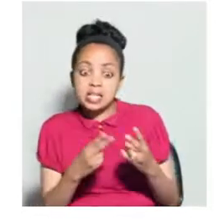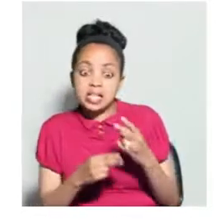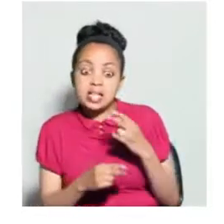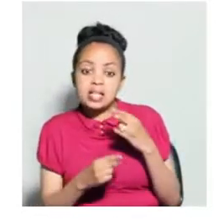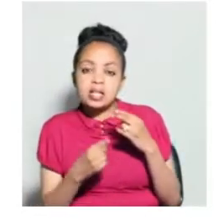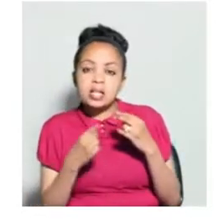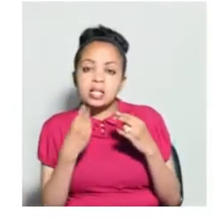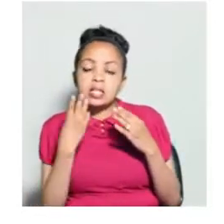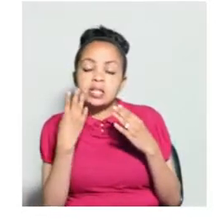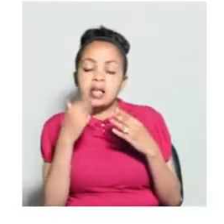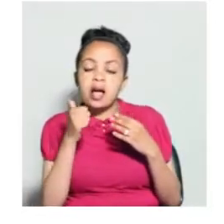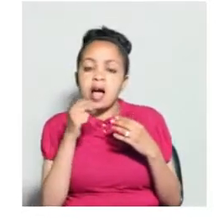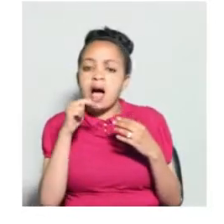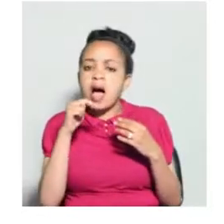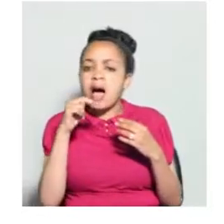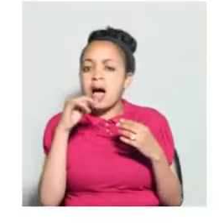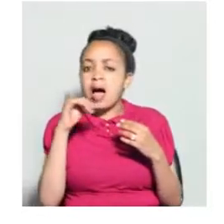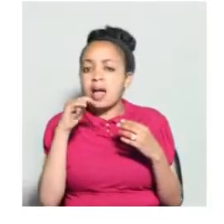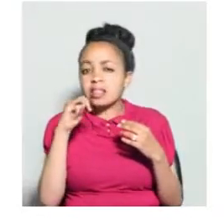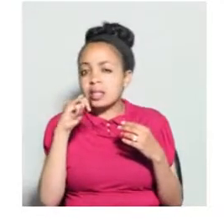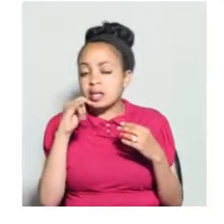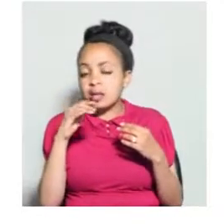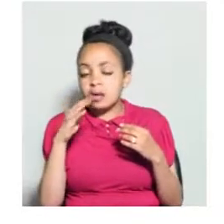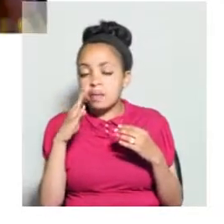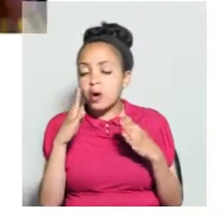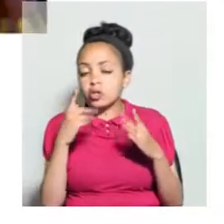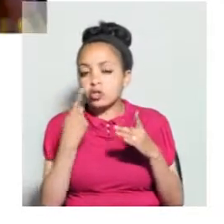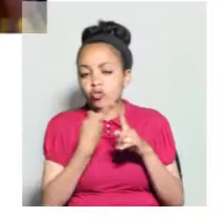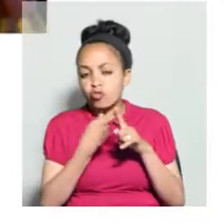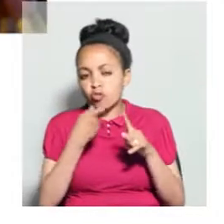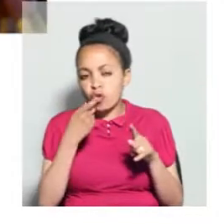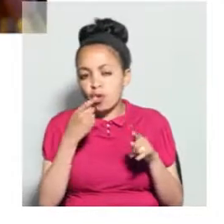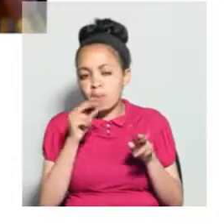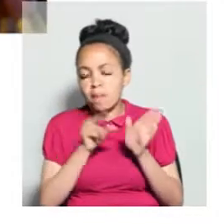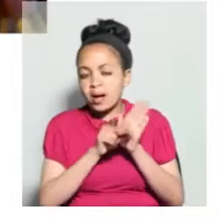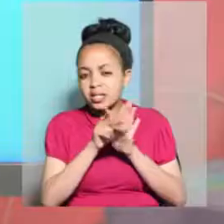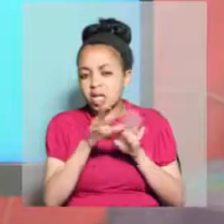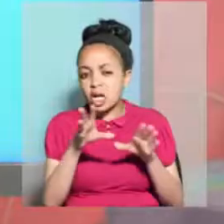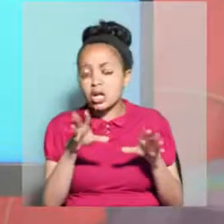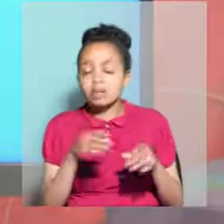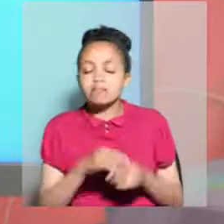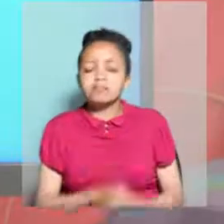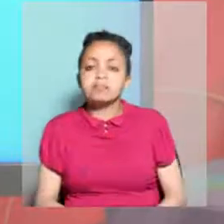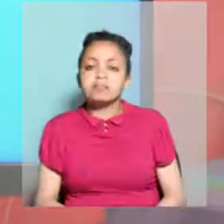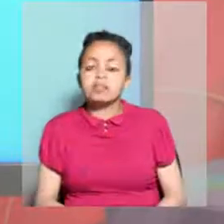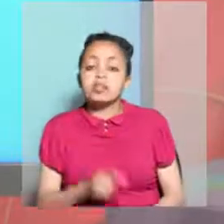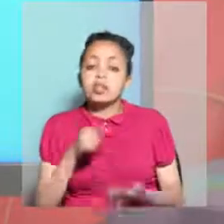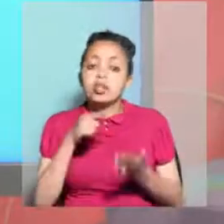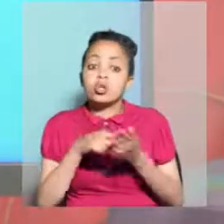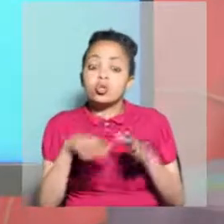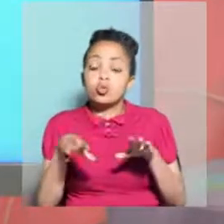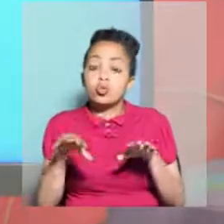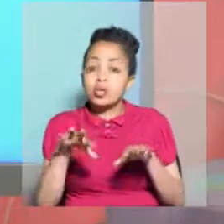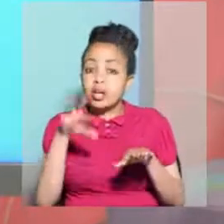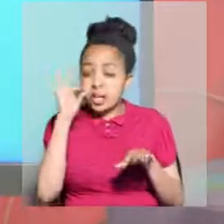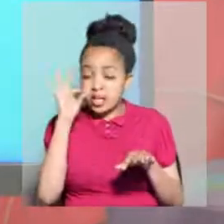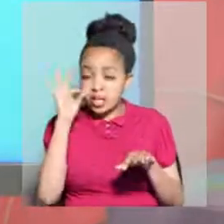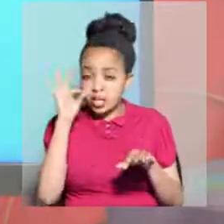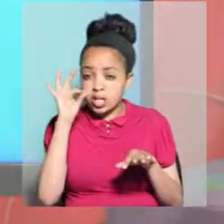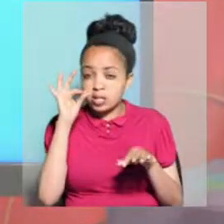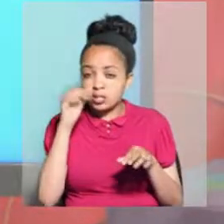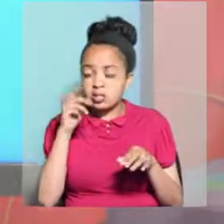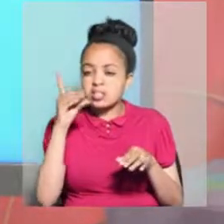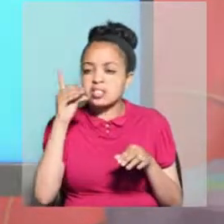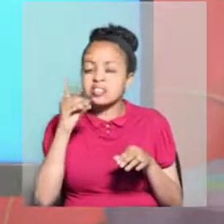of antibiotics on strain of bacteria. To collect data from the field,